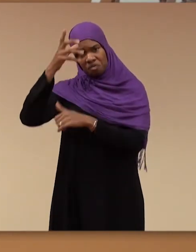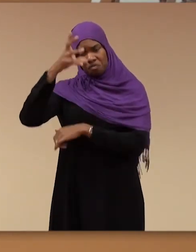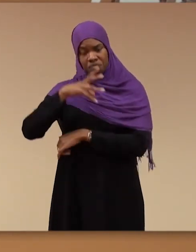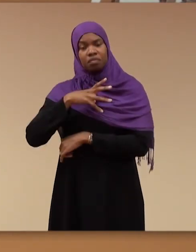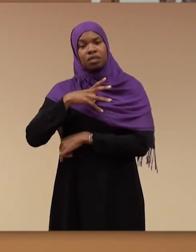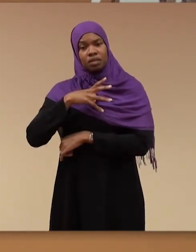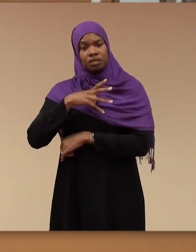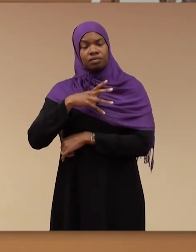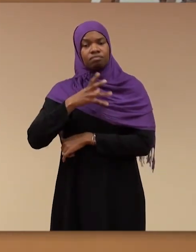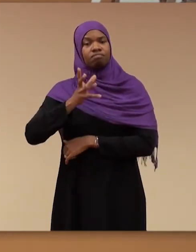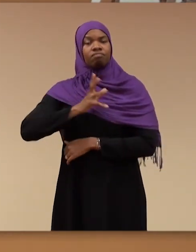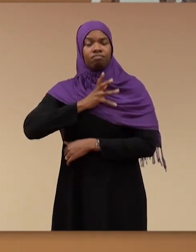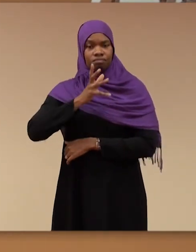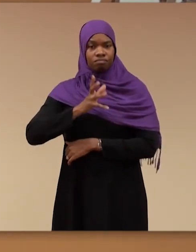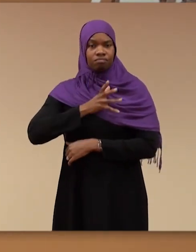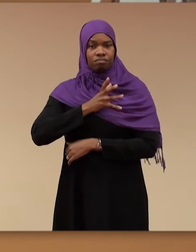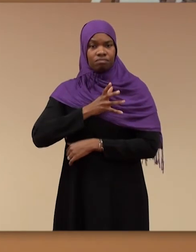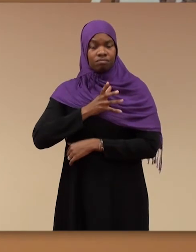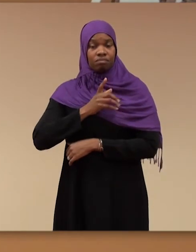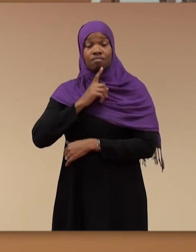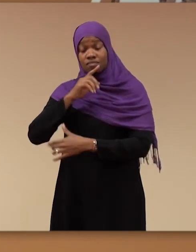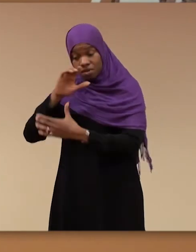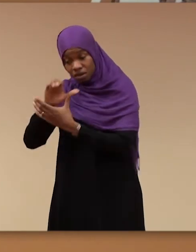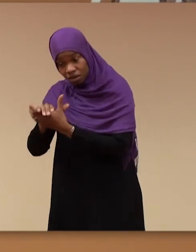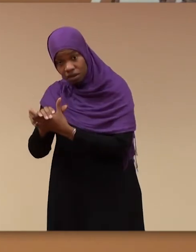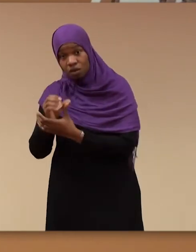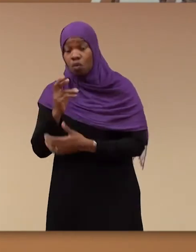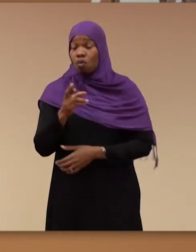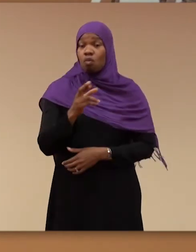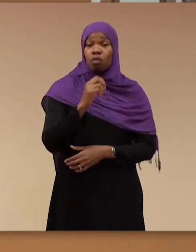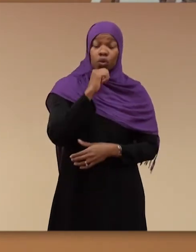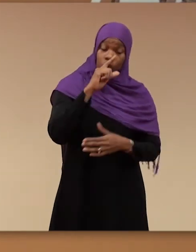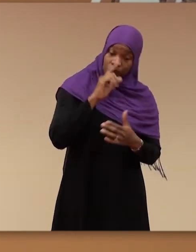Believers and non-believers, as long as it is a human being.